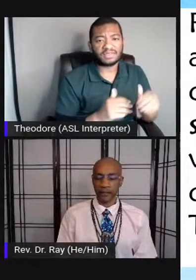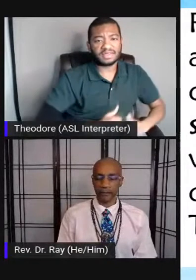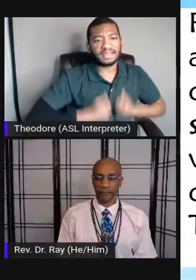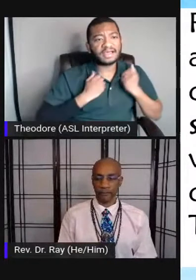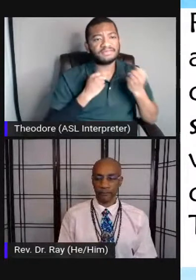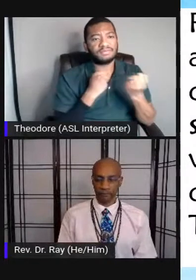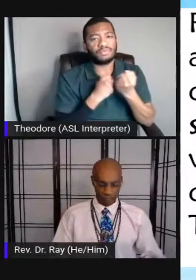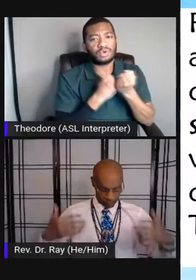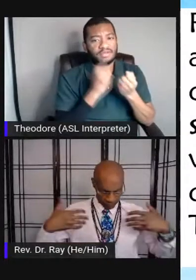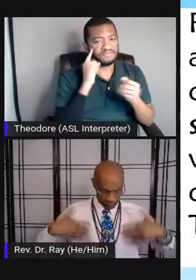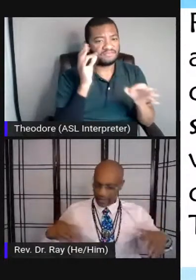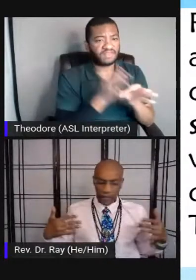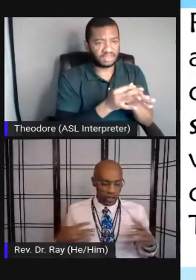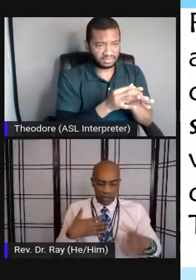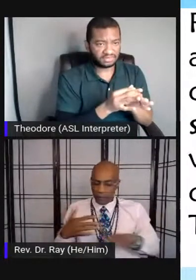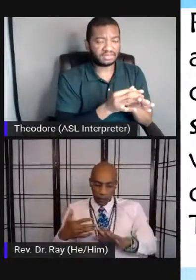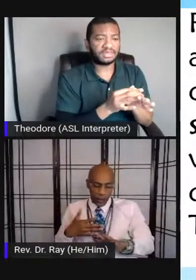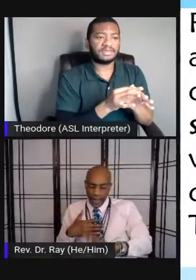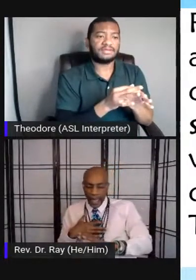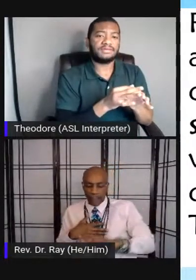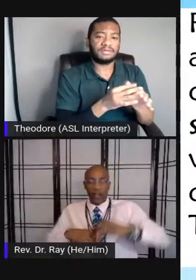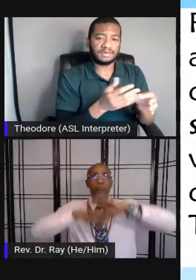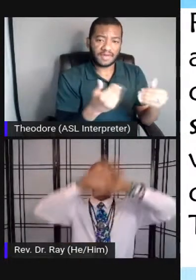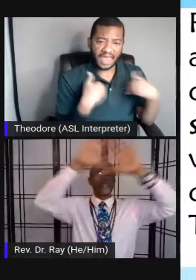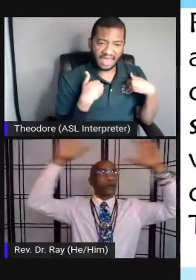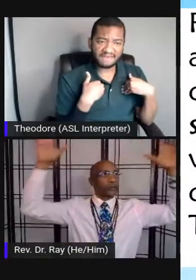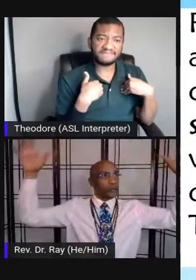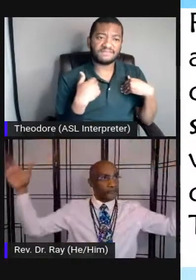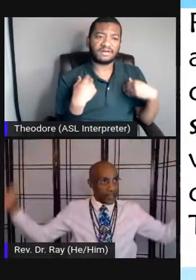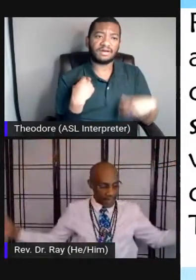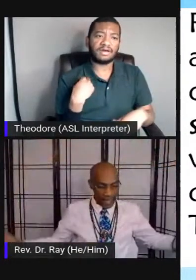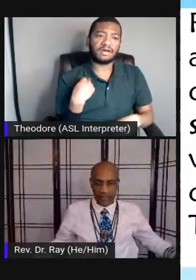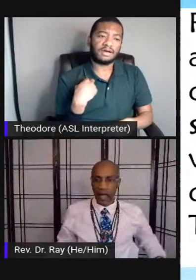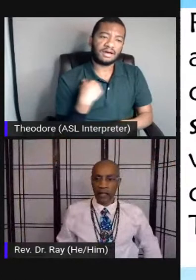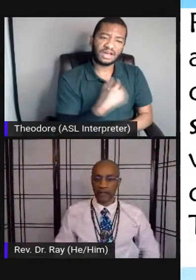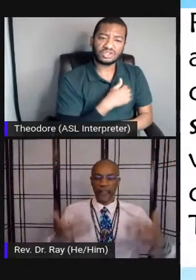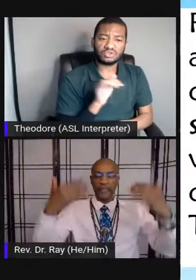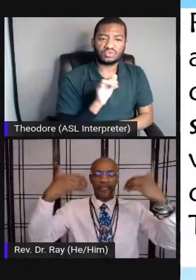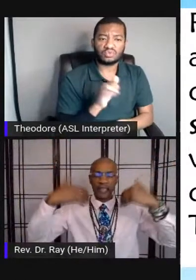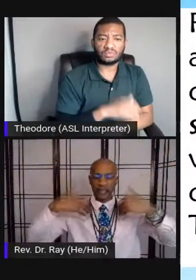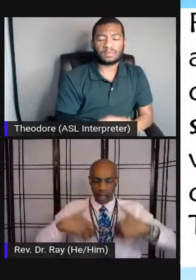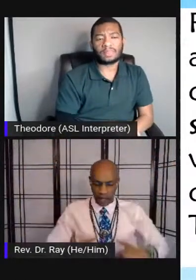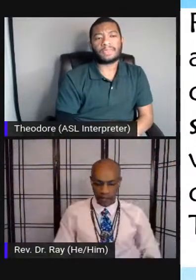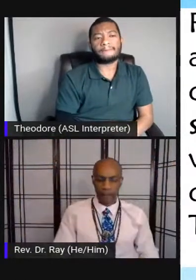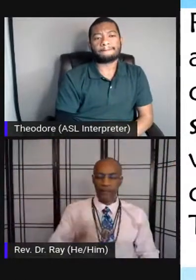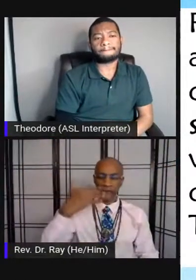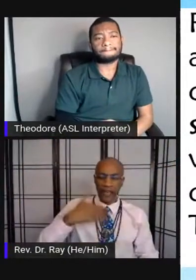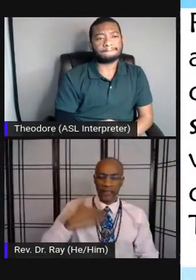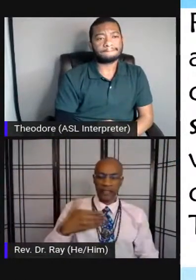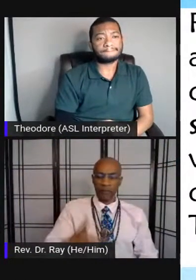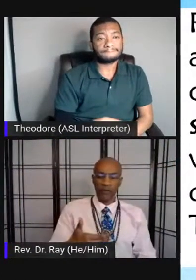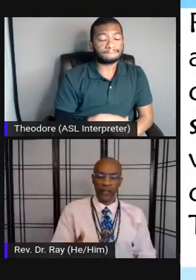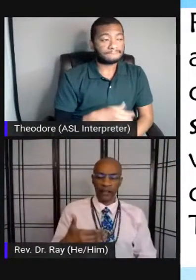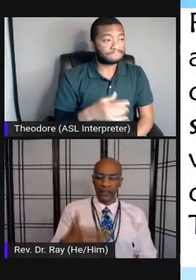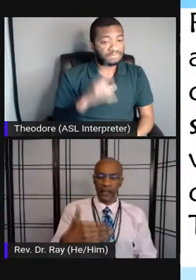us, it's not just something we have, but faith has us. Faith is us. Faith